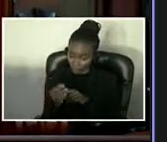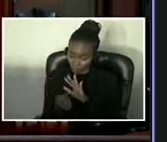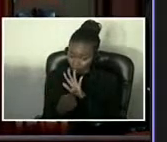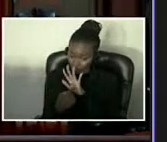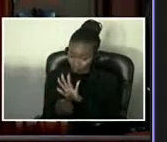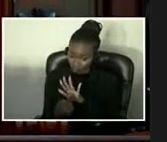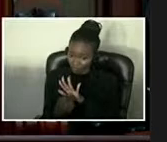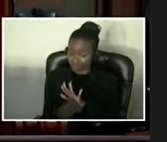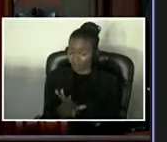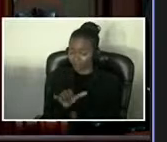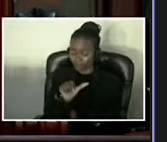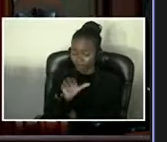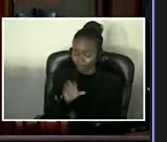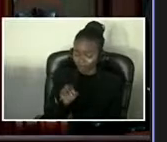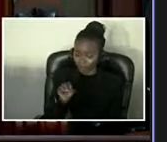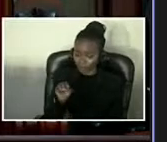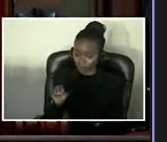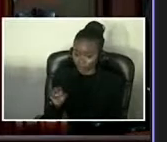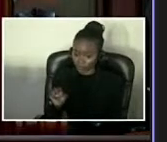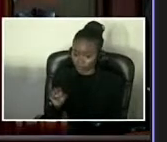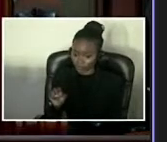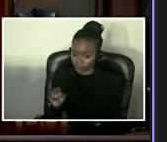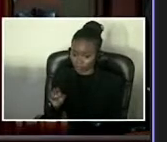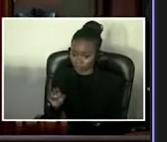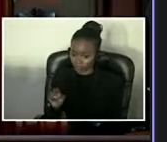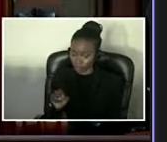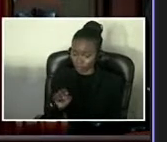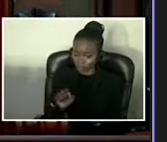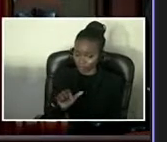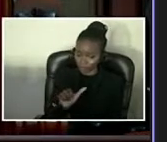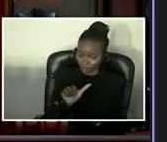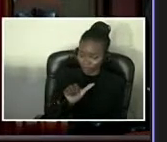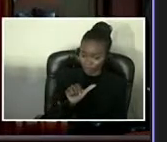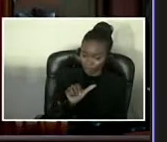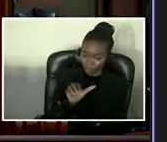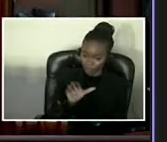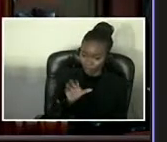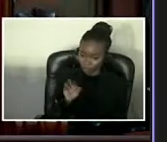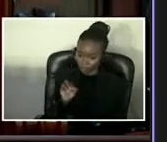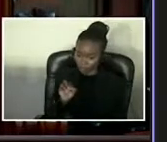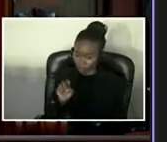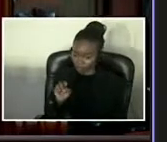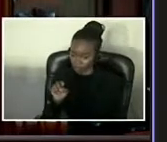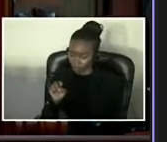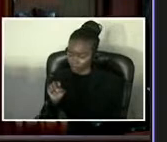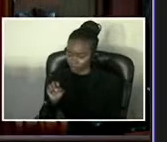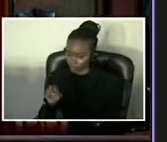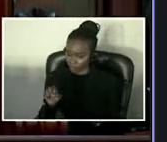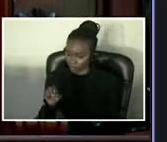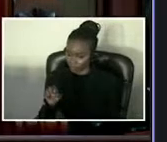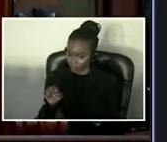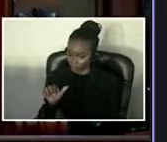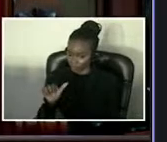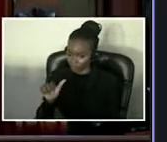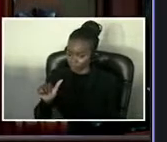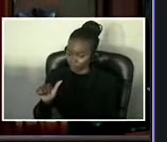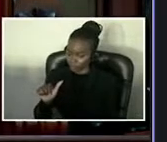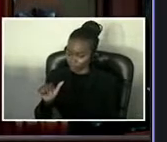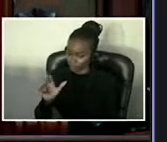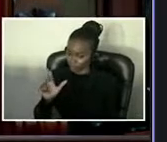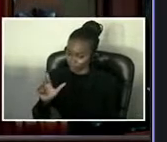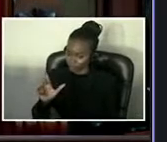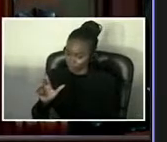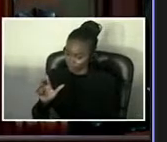60. it's 60 billion 620 895 with just 1